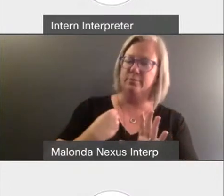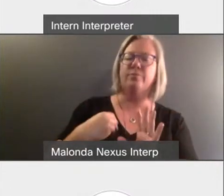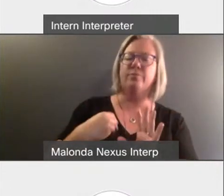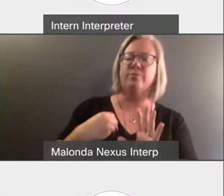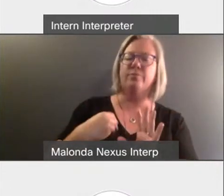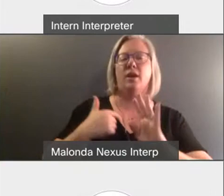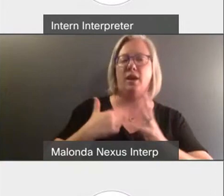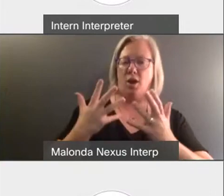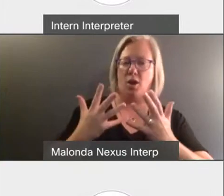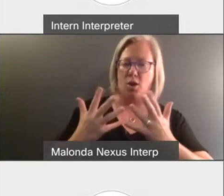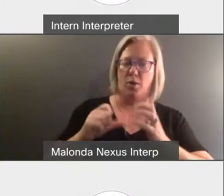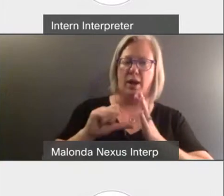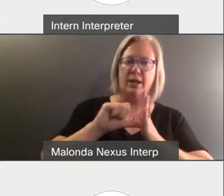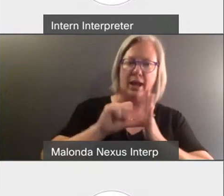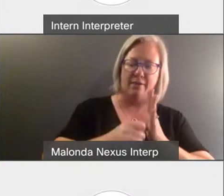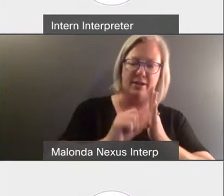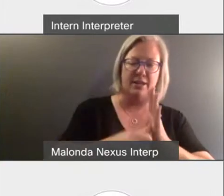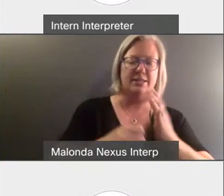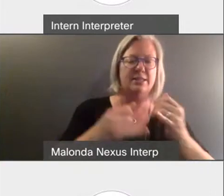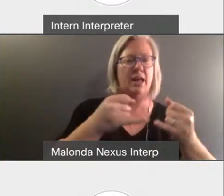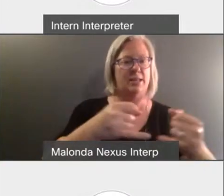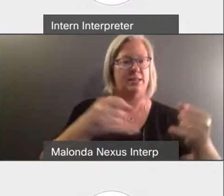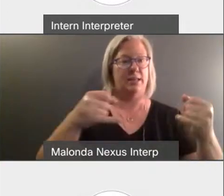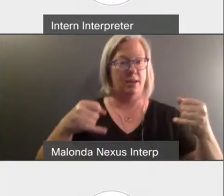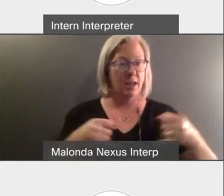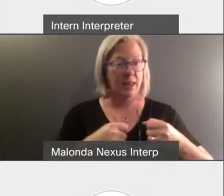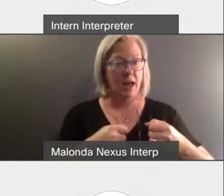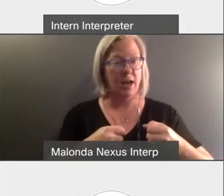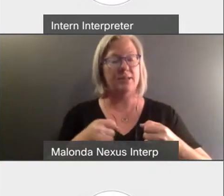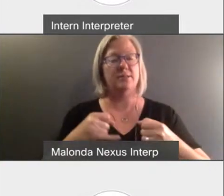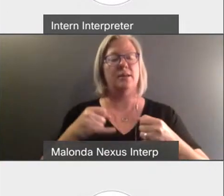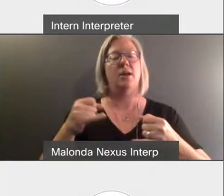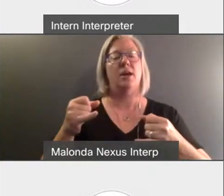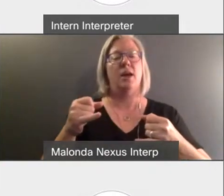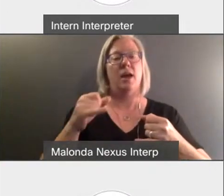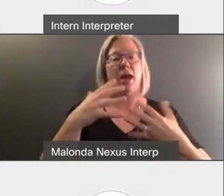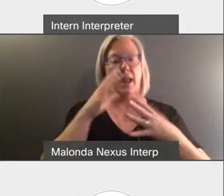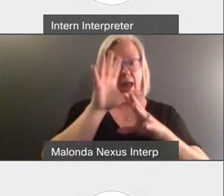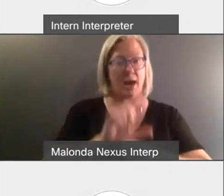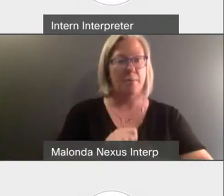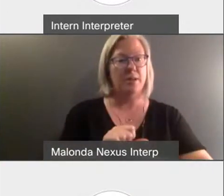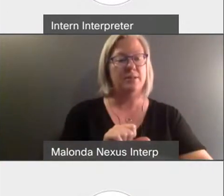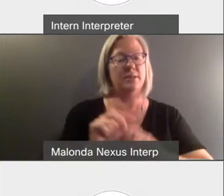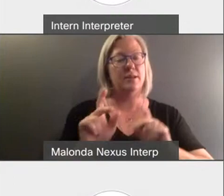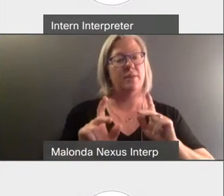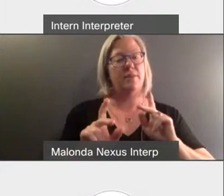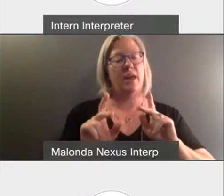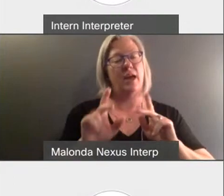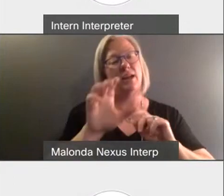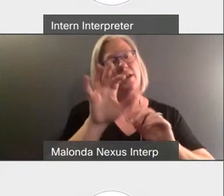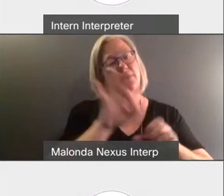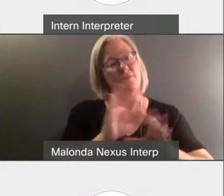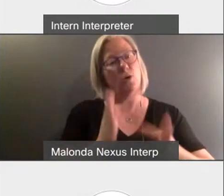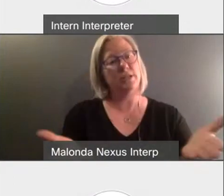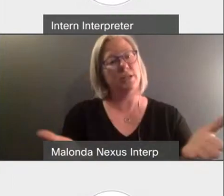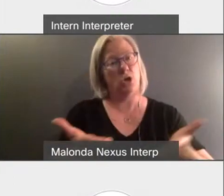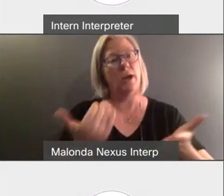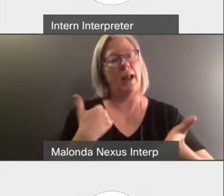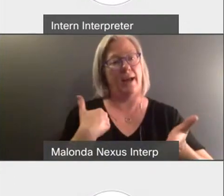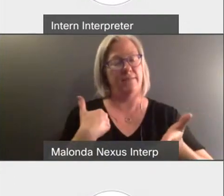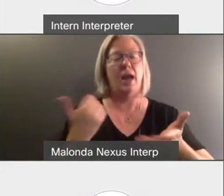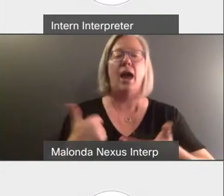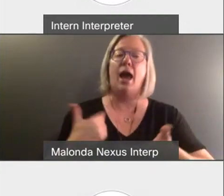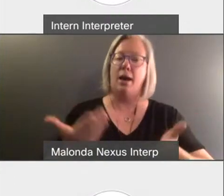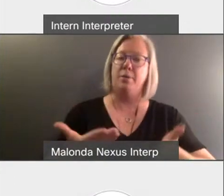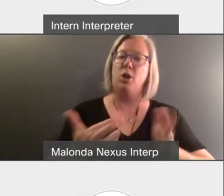district lines will have on the voting rights and habits of the African American community in Kansas, specifically in Wyandotte County. I'm here to present the Kansas City